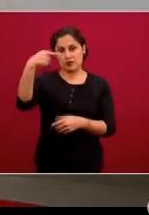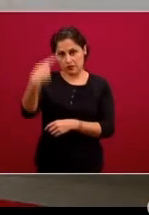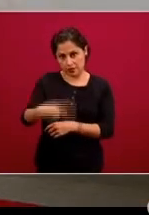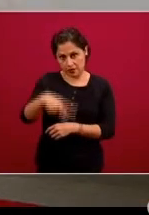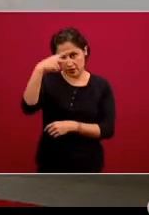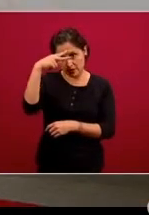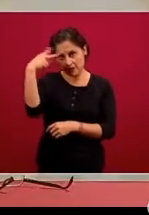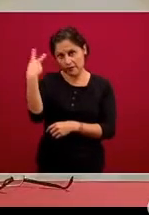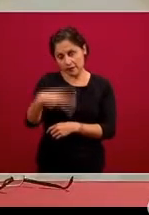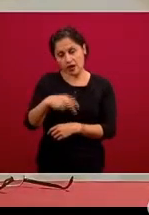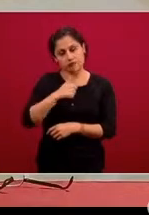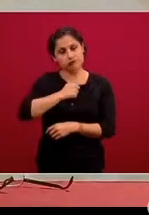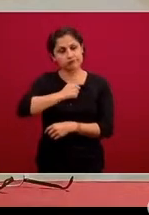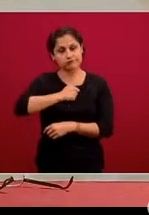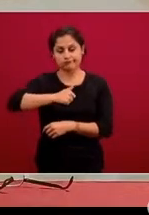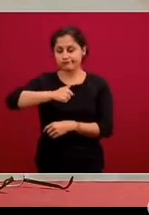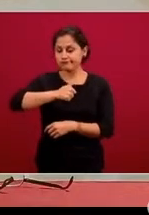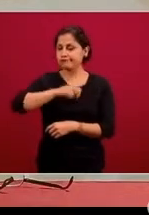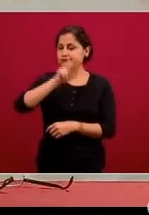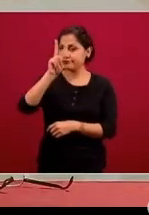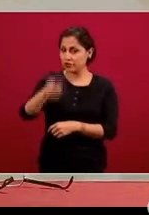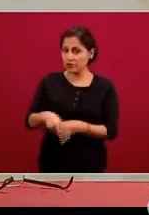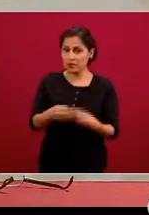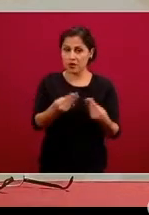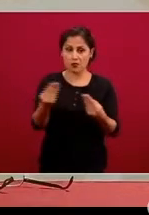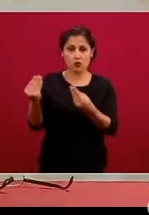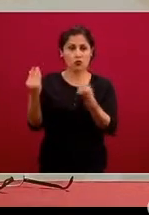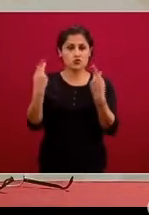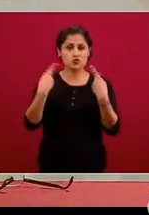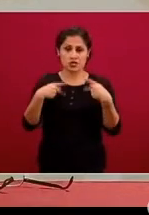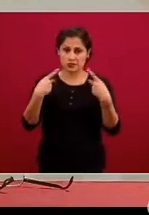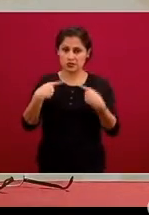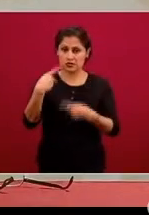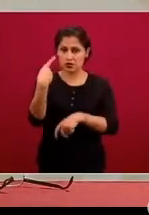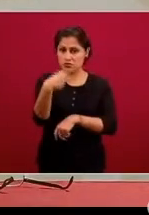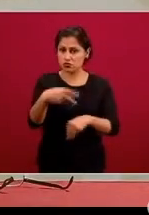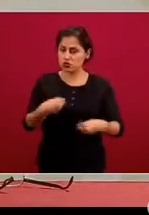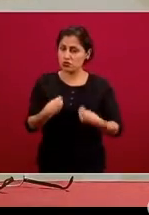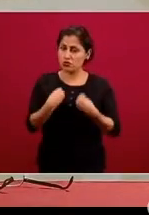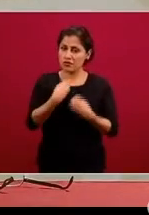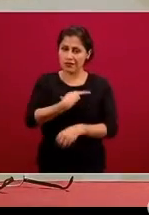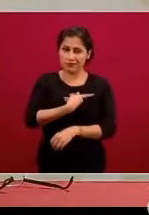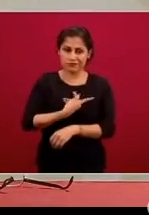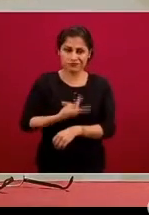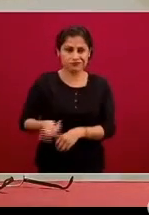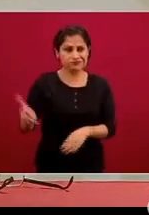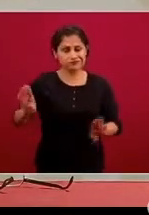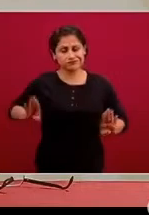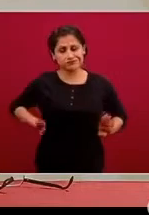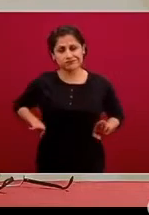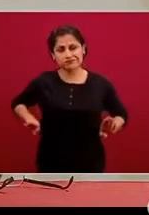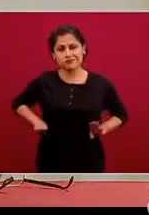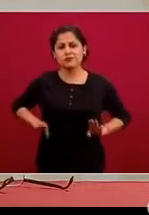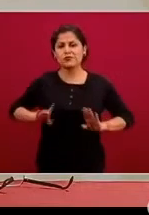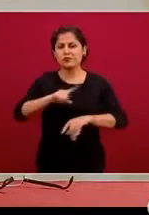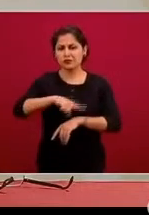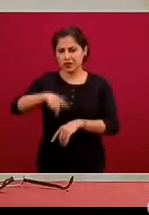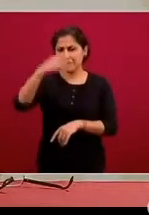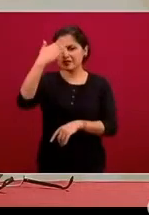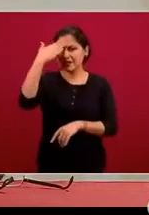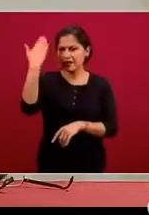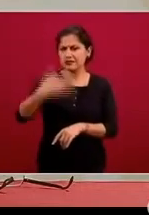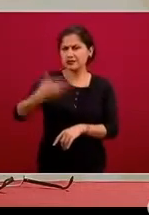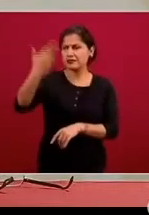be economically viable. But also we understand that half of our population